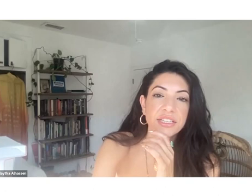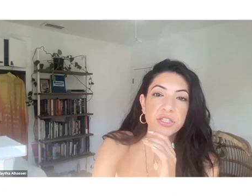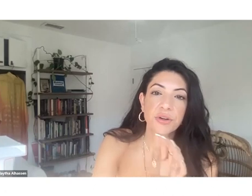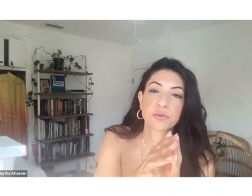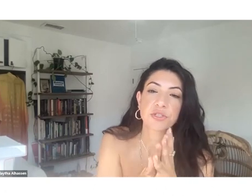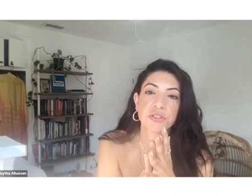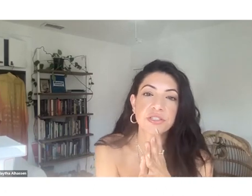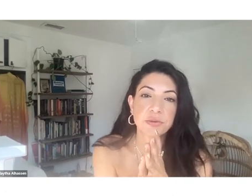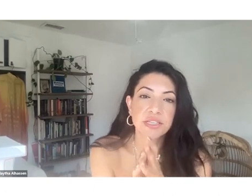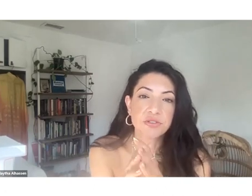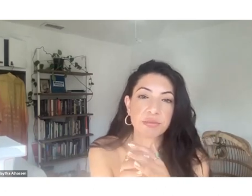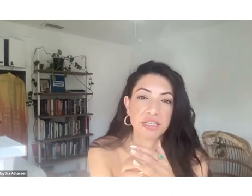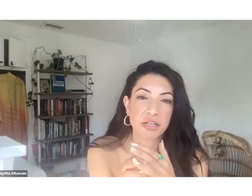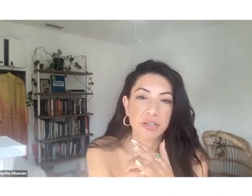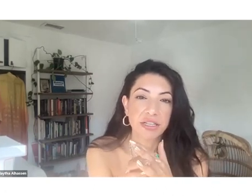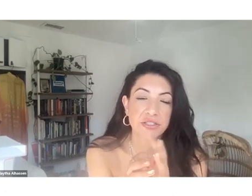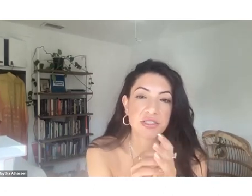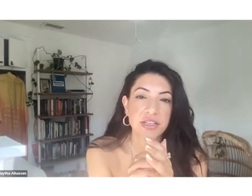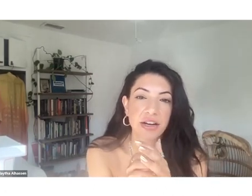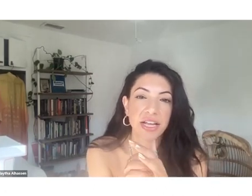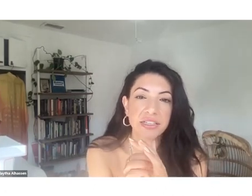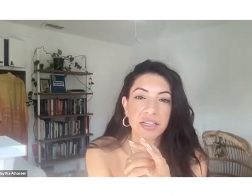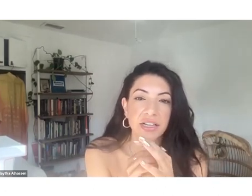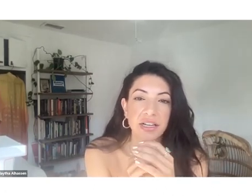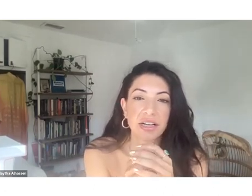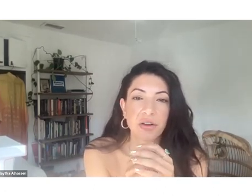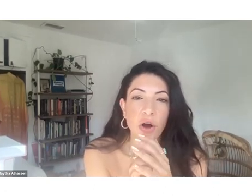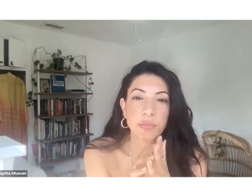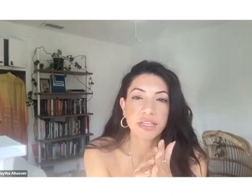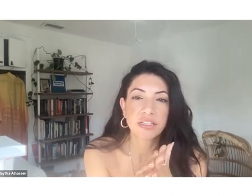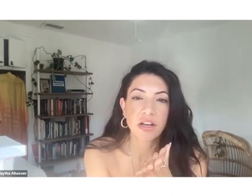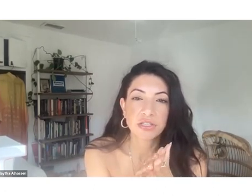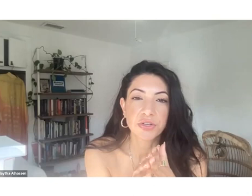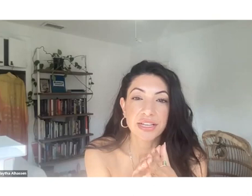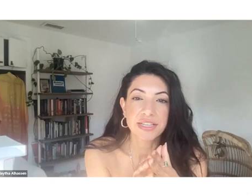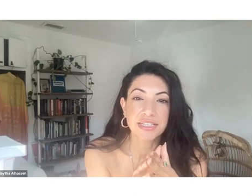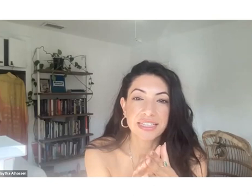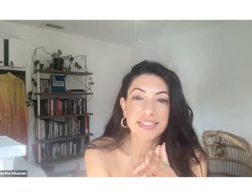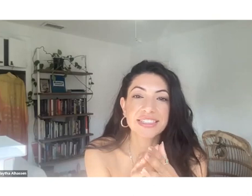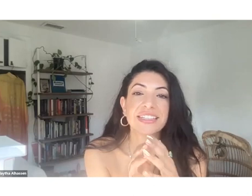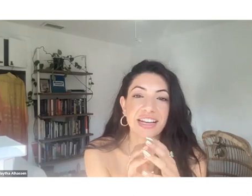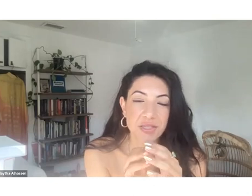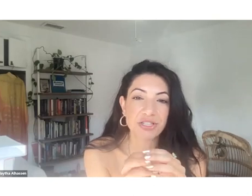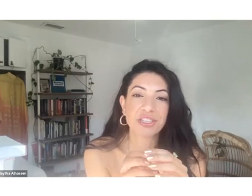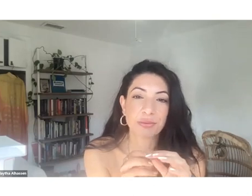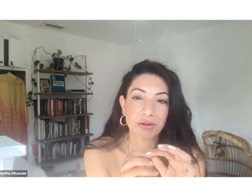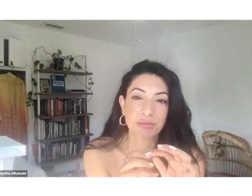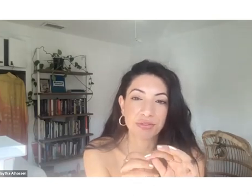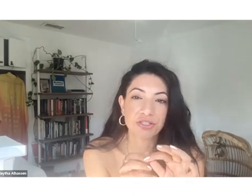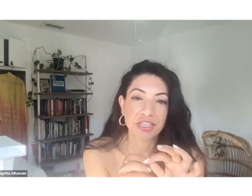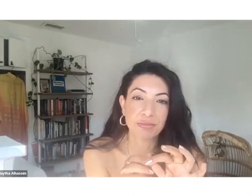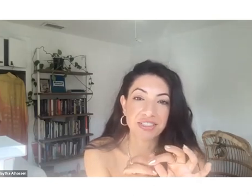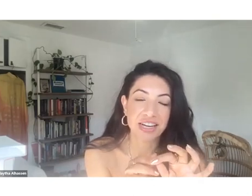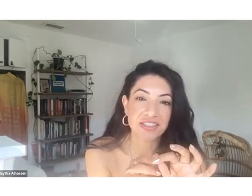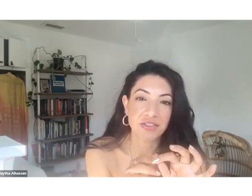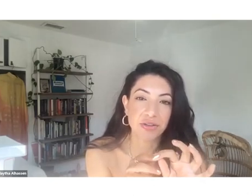Do you see any trends where journalists or mainstream media creators, this is Aaron, openly acknowledge their identities, especially their power and